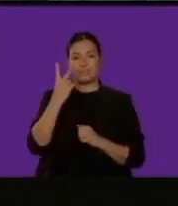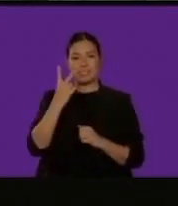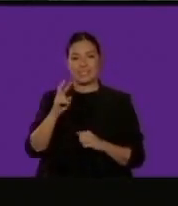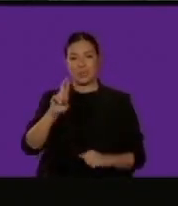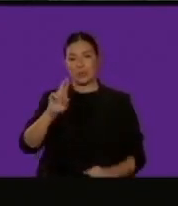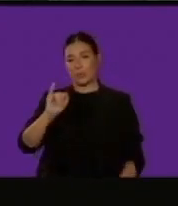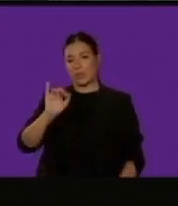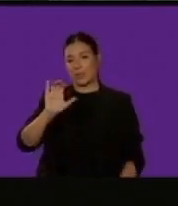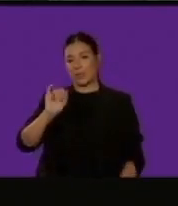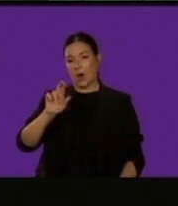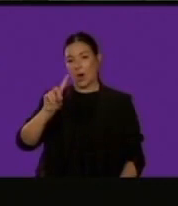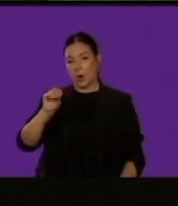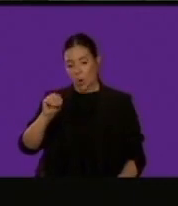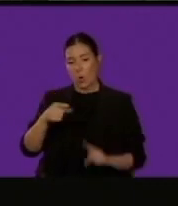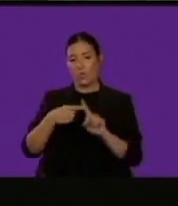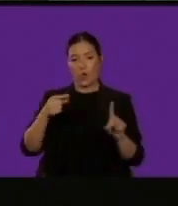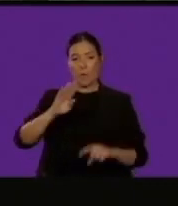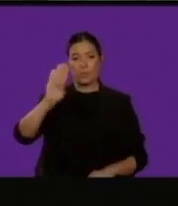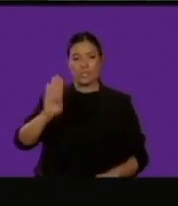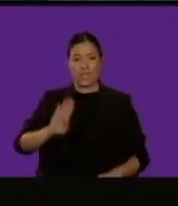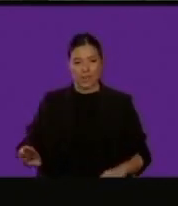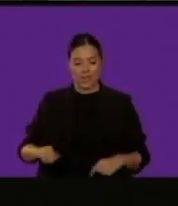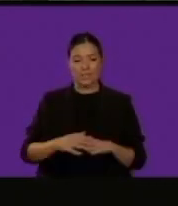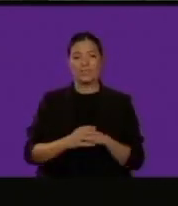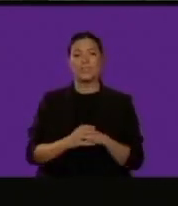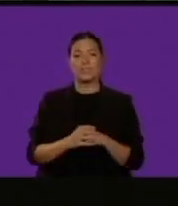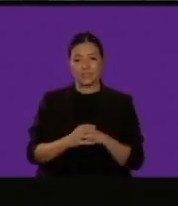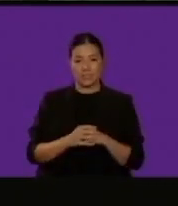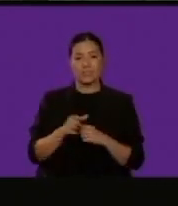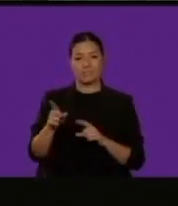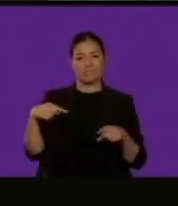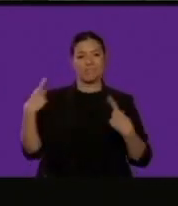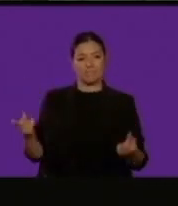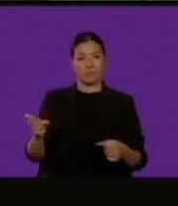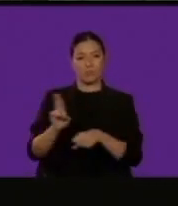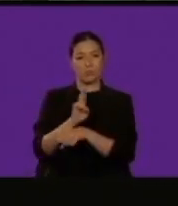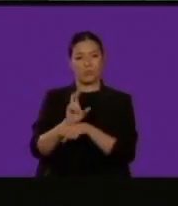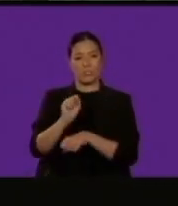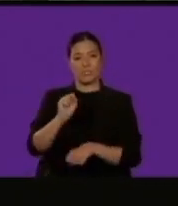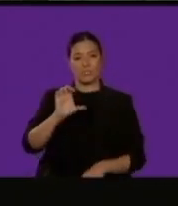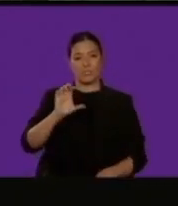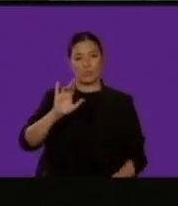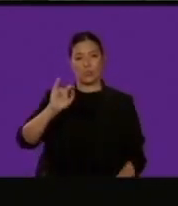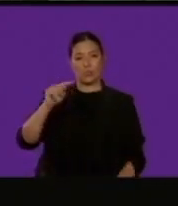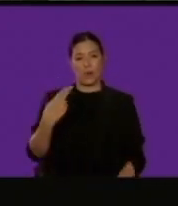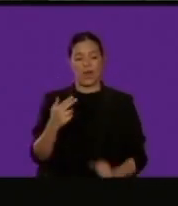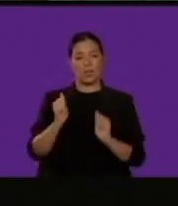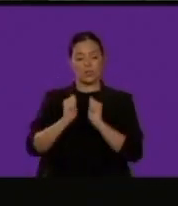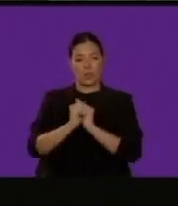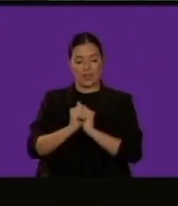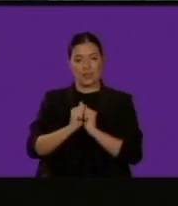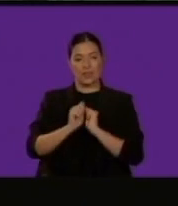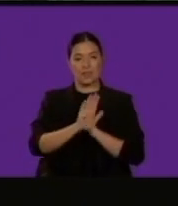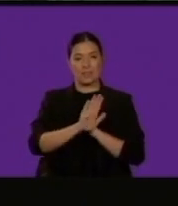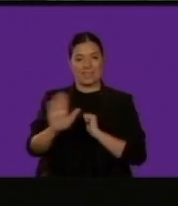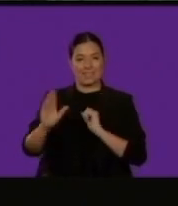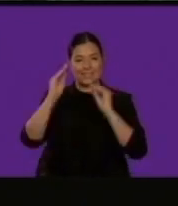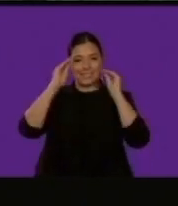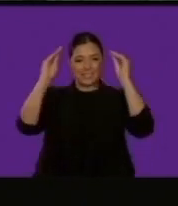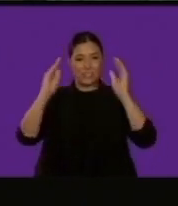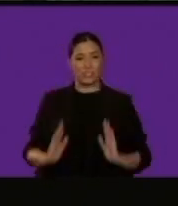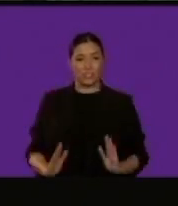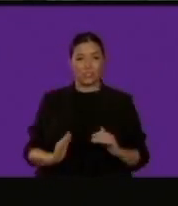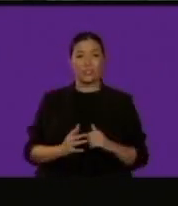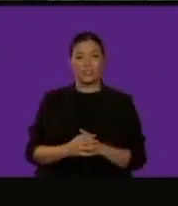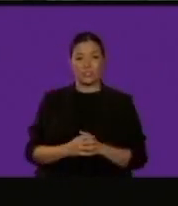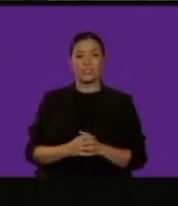Okay. Muchísimas gracias por sus contribuciones. Okay, thank you very much for your contributions. We have people